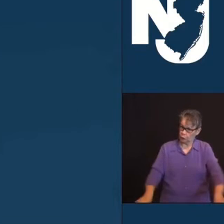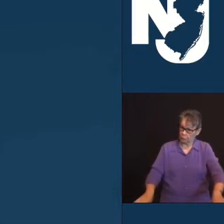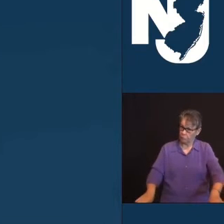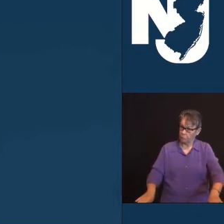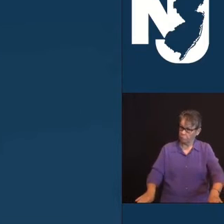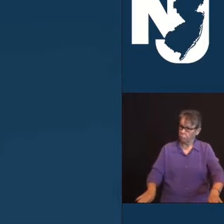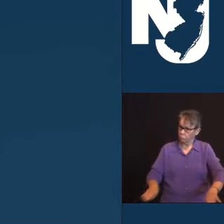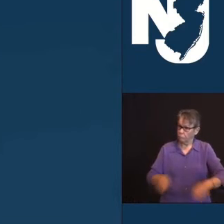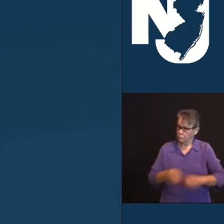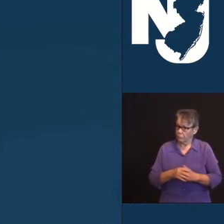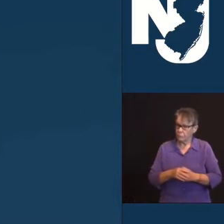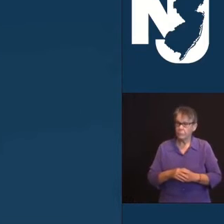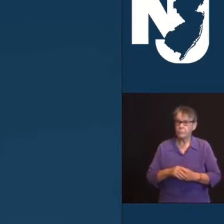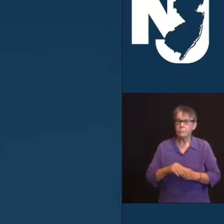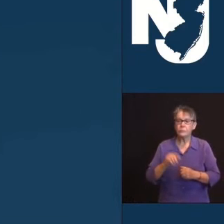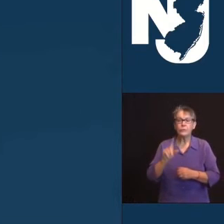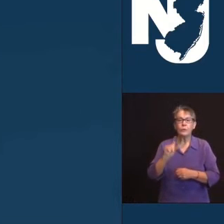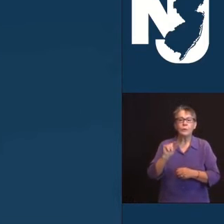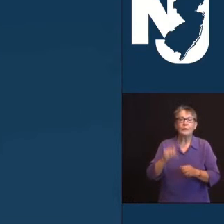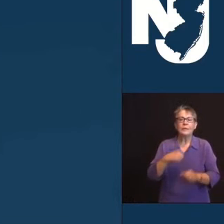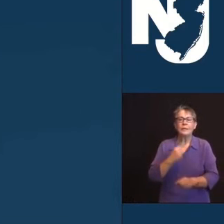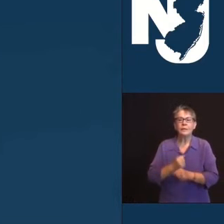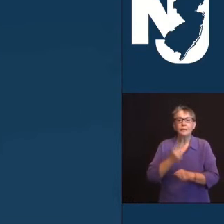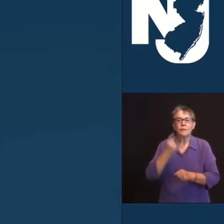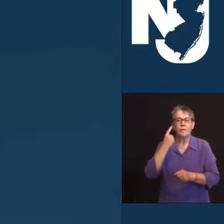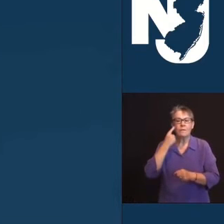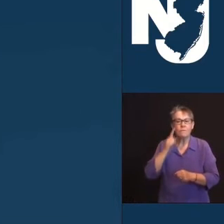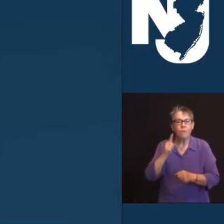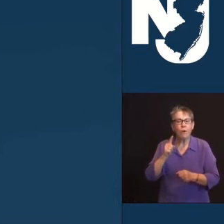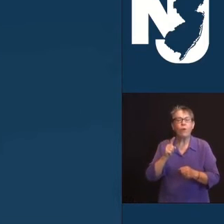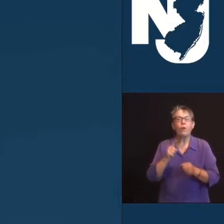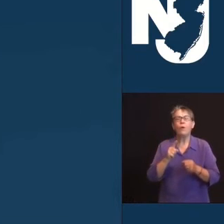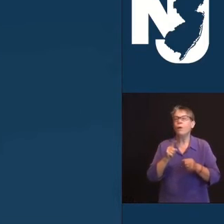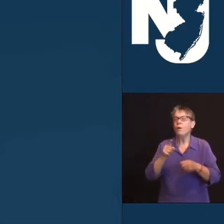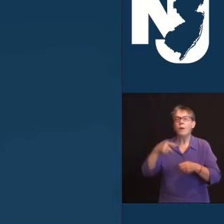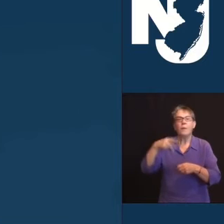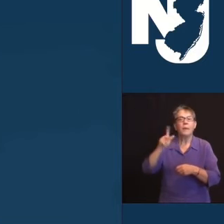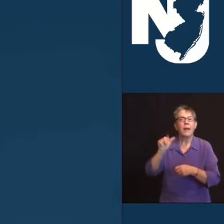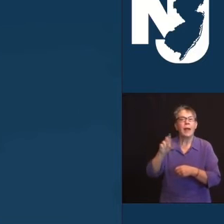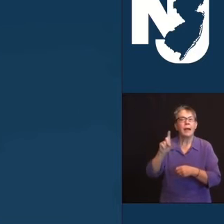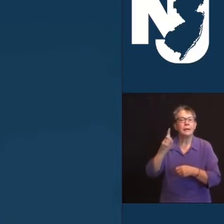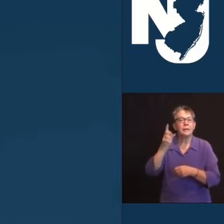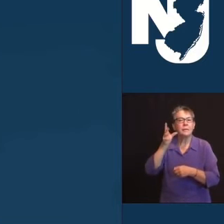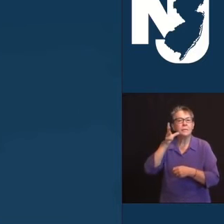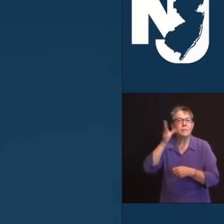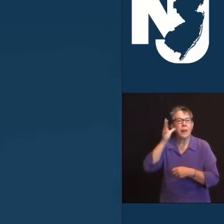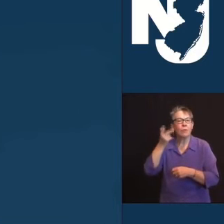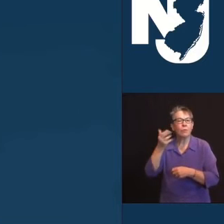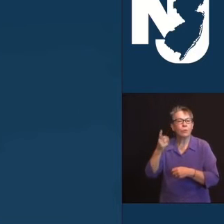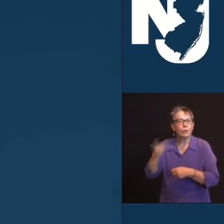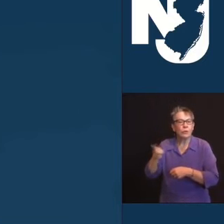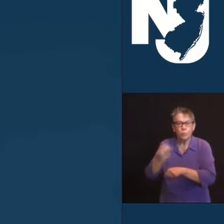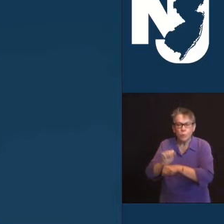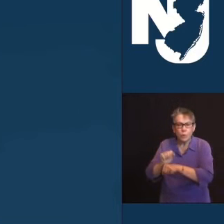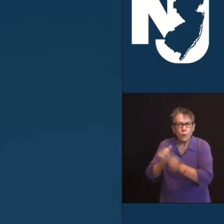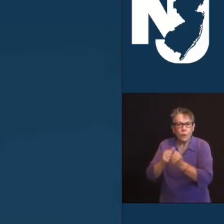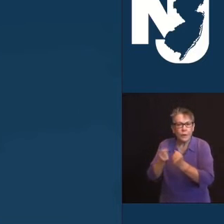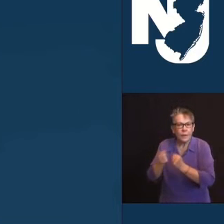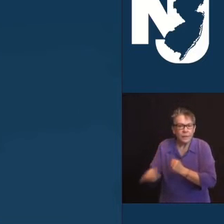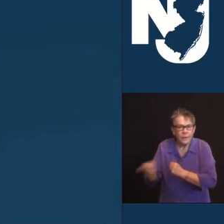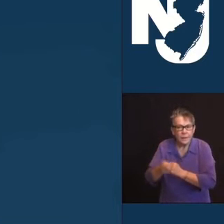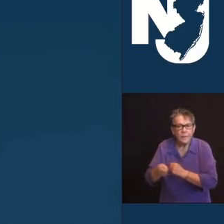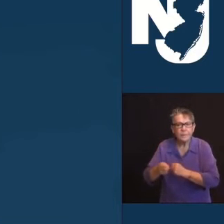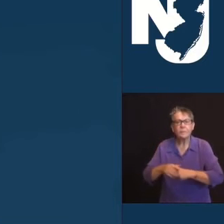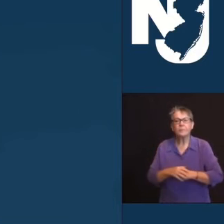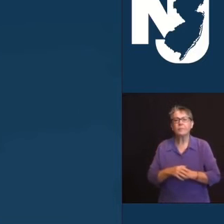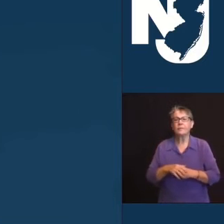Parenthood Association of the Mercer County area, eventually serving as its medical director. She was also active in the League